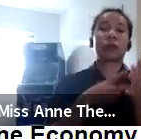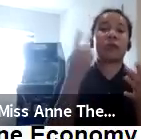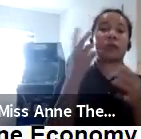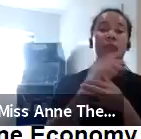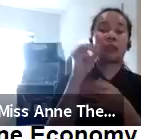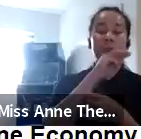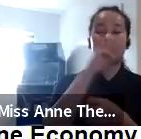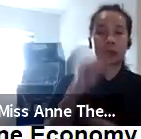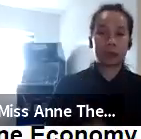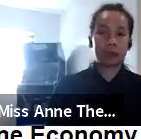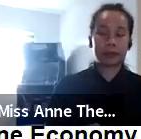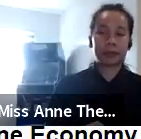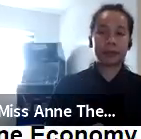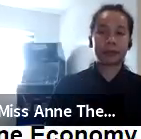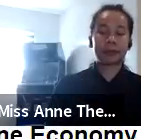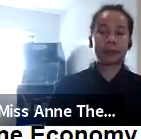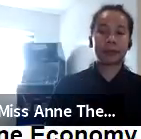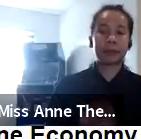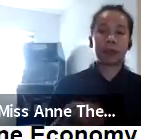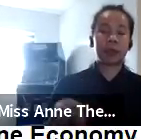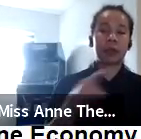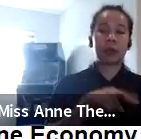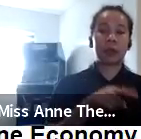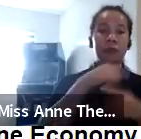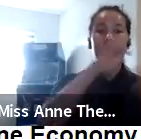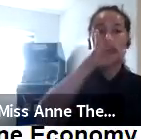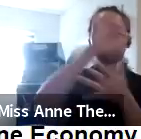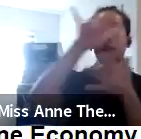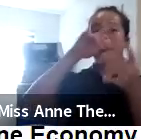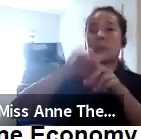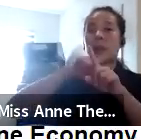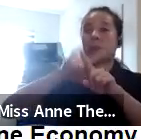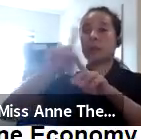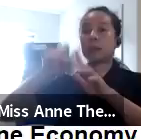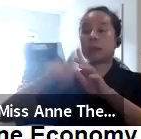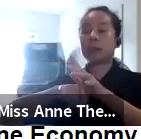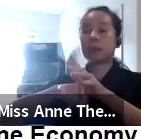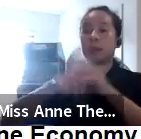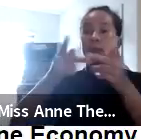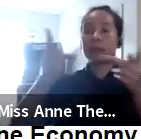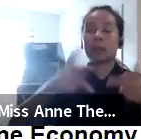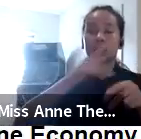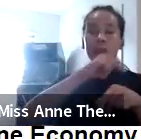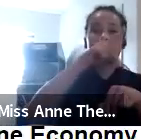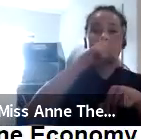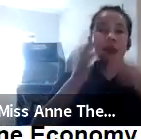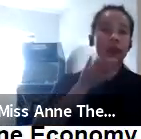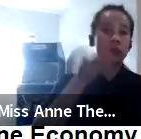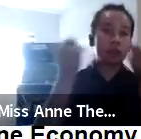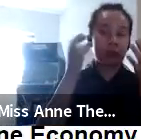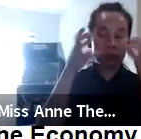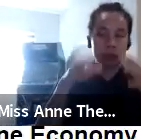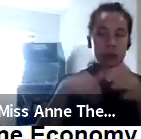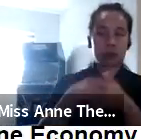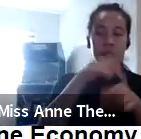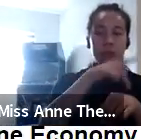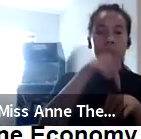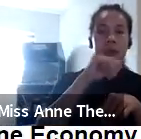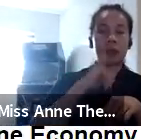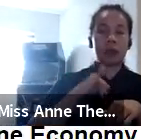So we're going around the Philippines and we're serving the teachers in the Philippines. I have